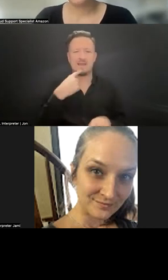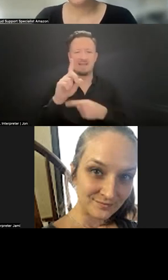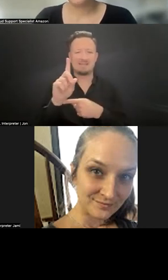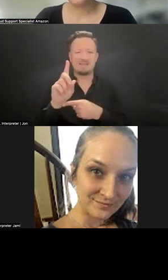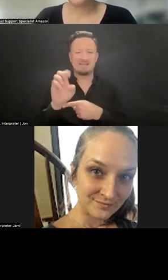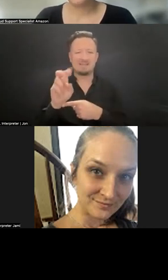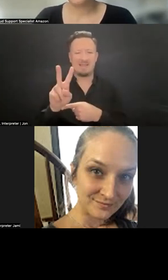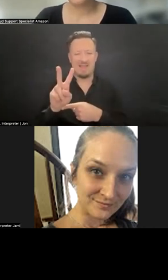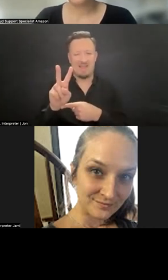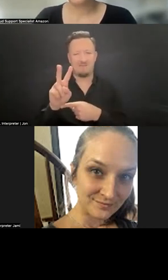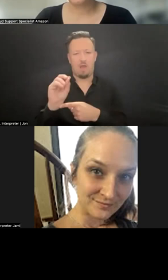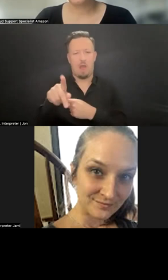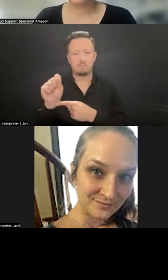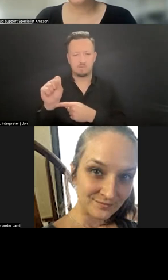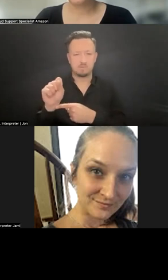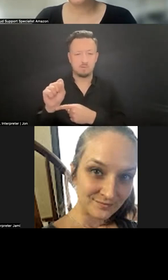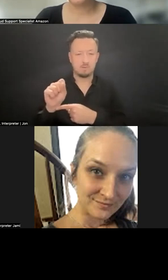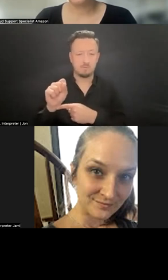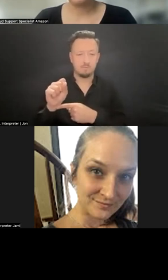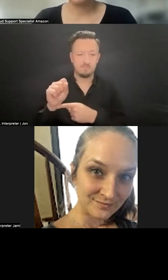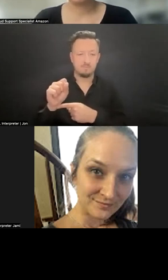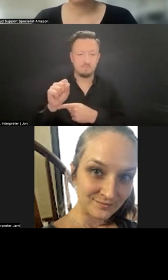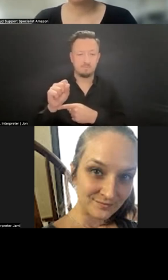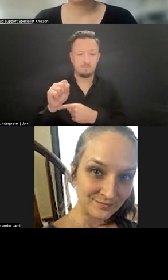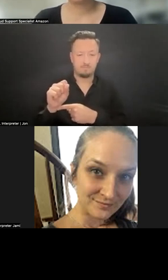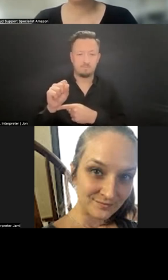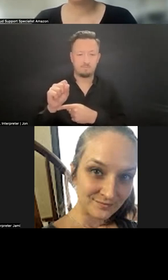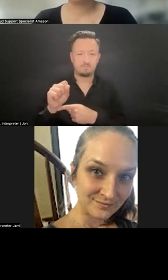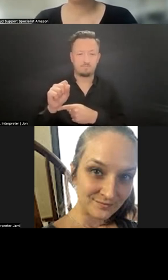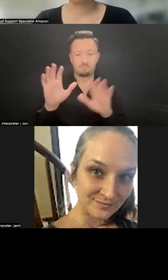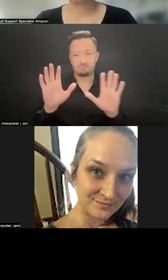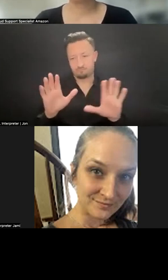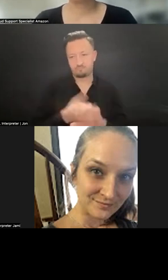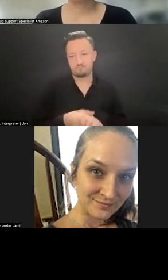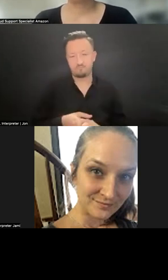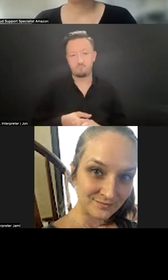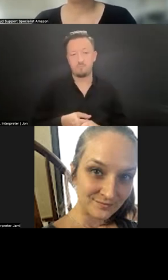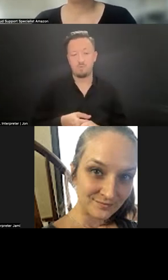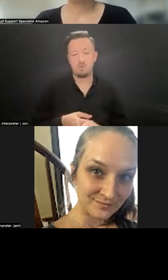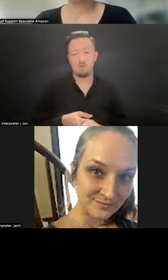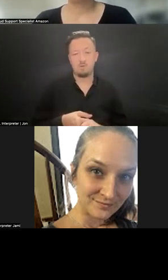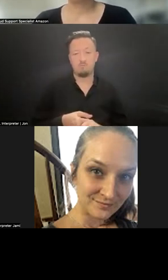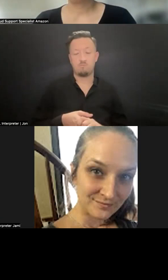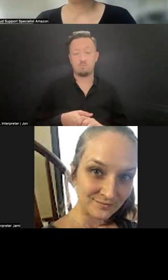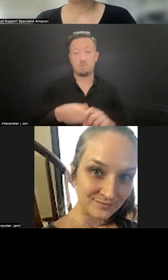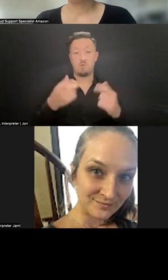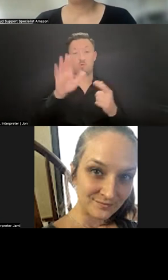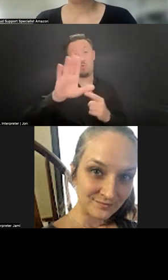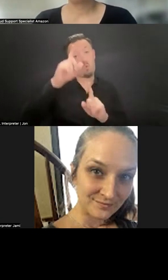had this from experience. So as you're moving into your